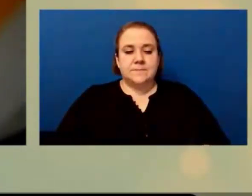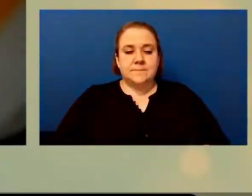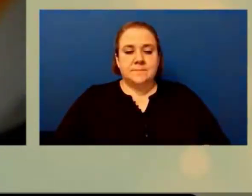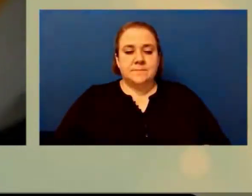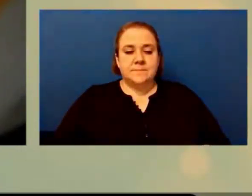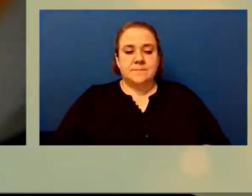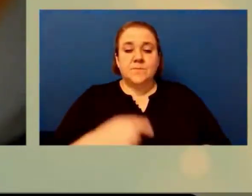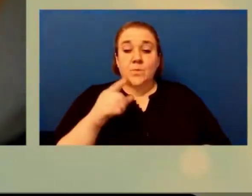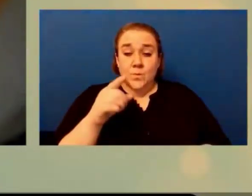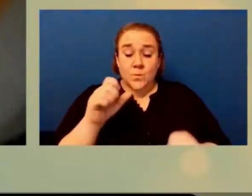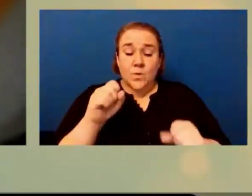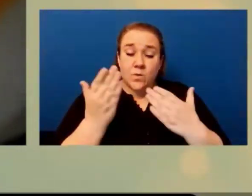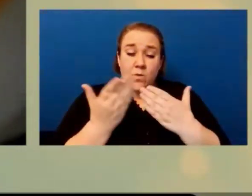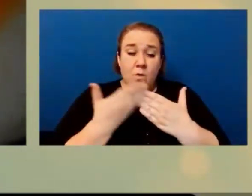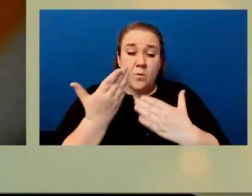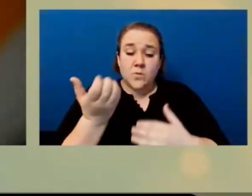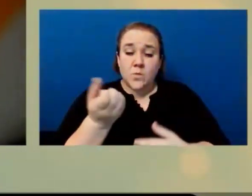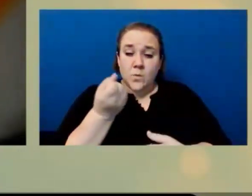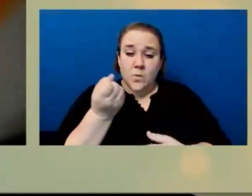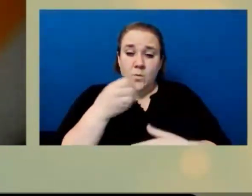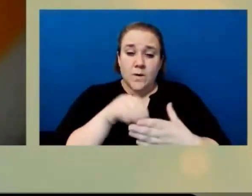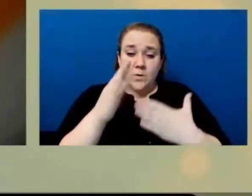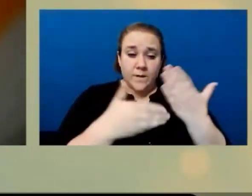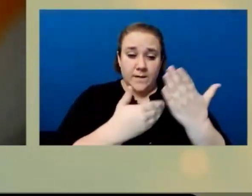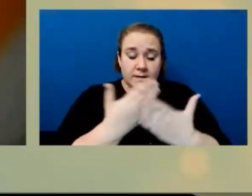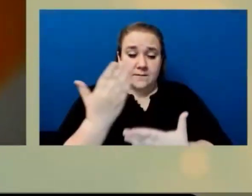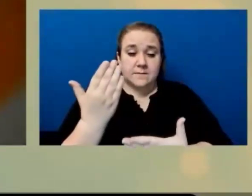to where you could almost hold it in your hands,